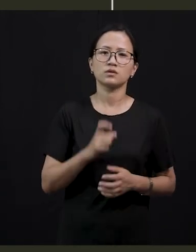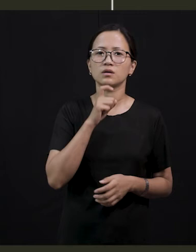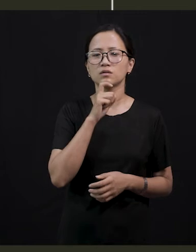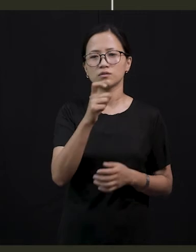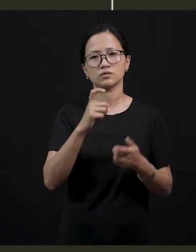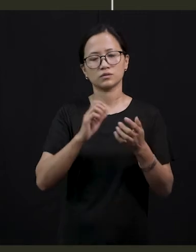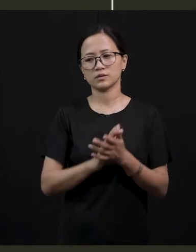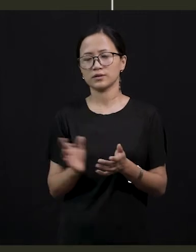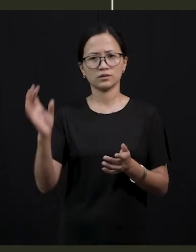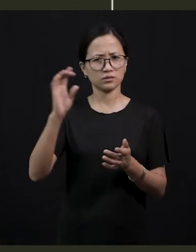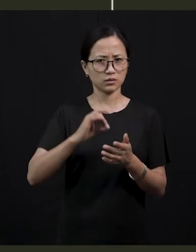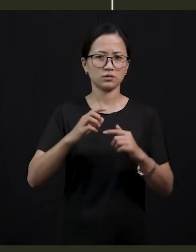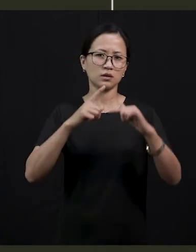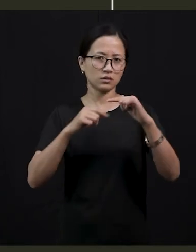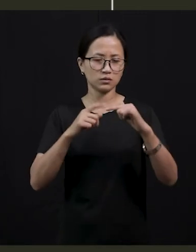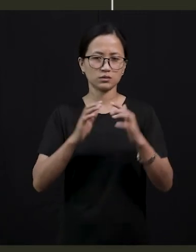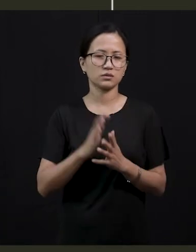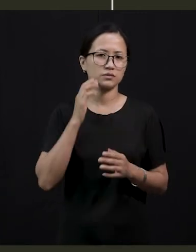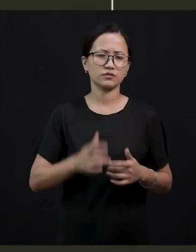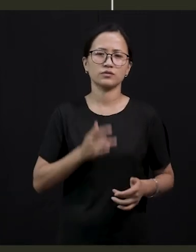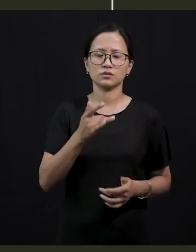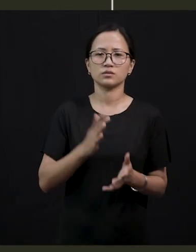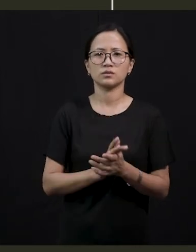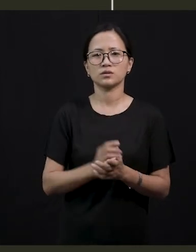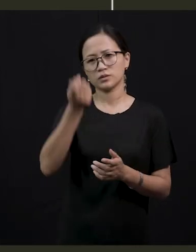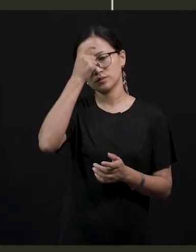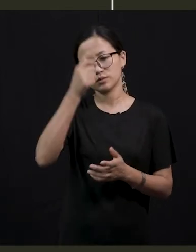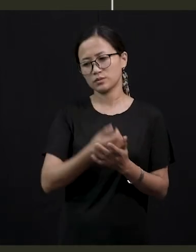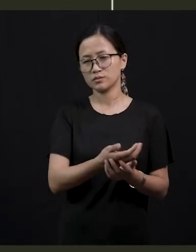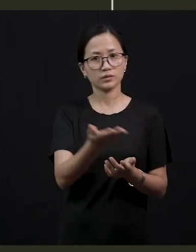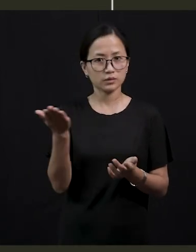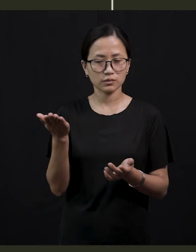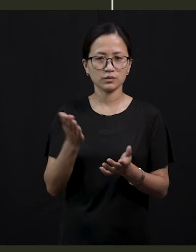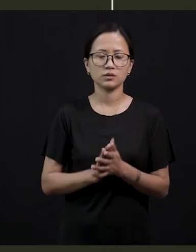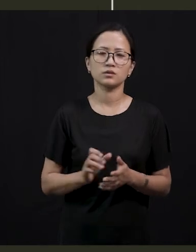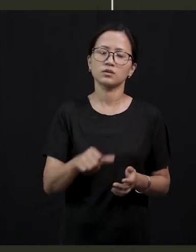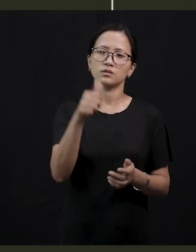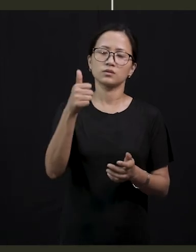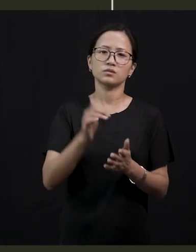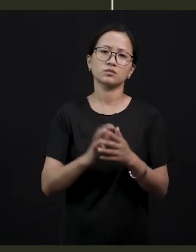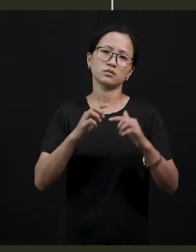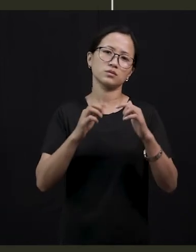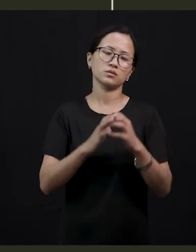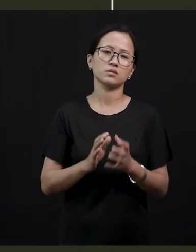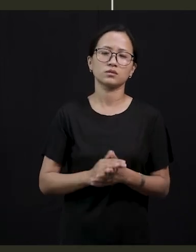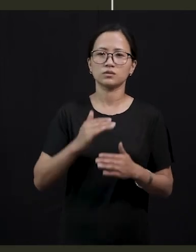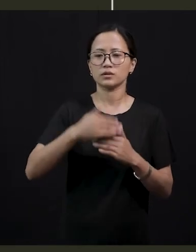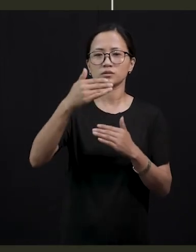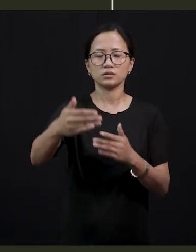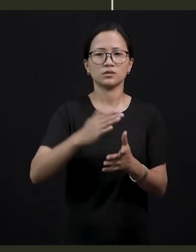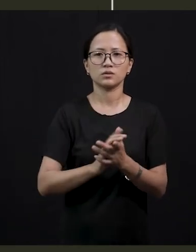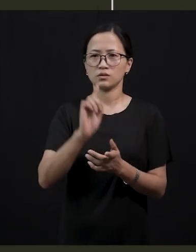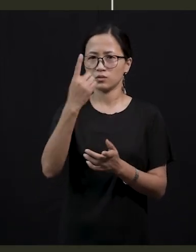ask for re-election. And if he feels that there is a problem somewhere and he wants no election, he can extend it